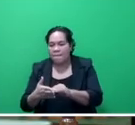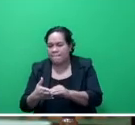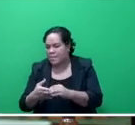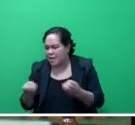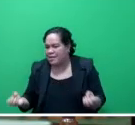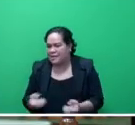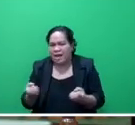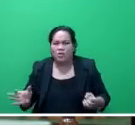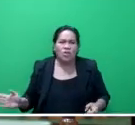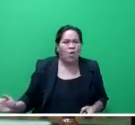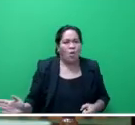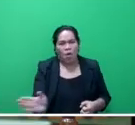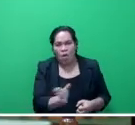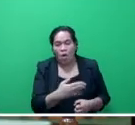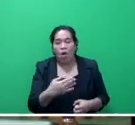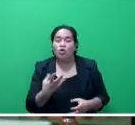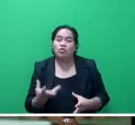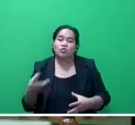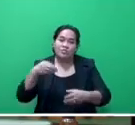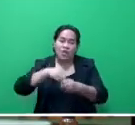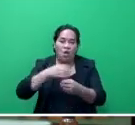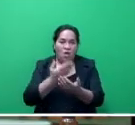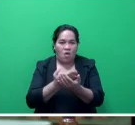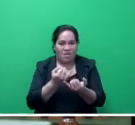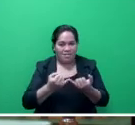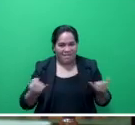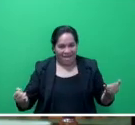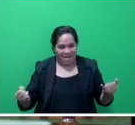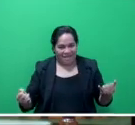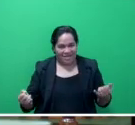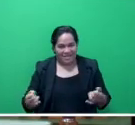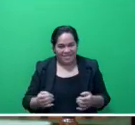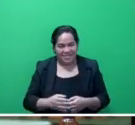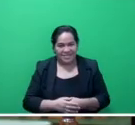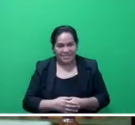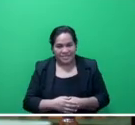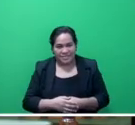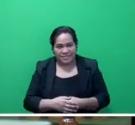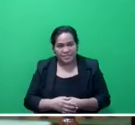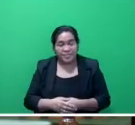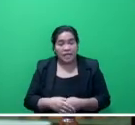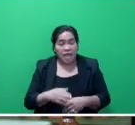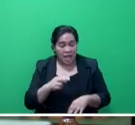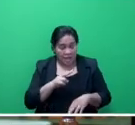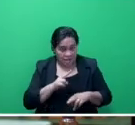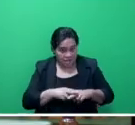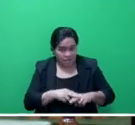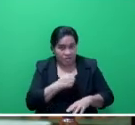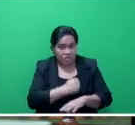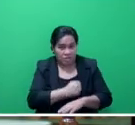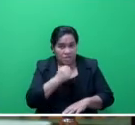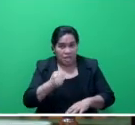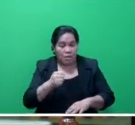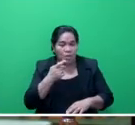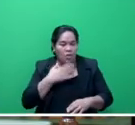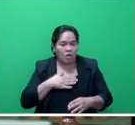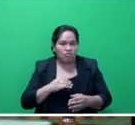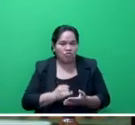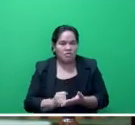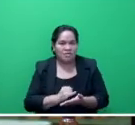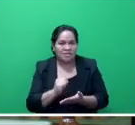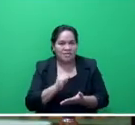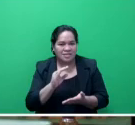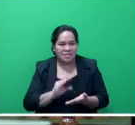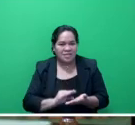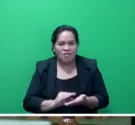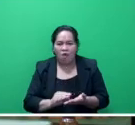websites and platforms. Agriculture loan interest subsidy. Mr. Speaker, sir, the Fijian government will increase its interest rate subsidy for agriculture